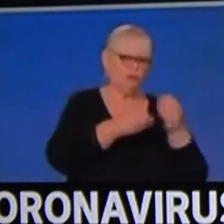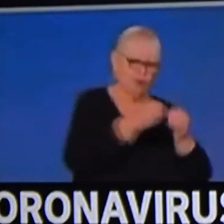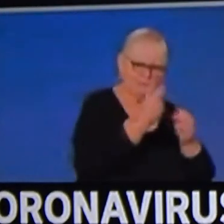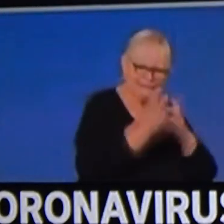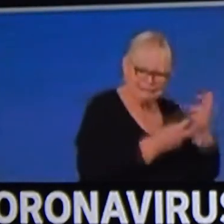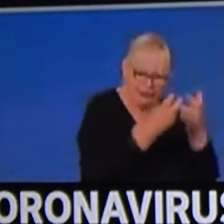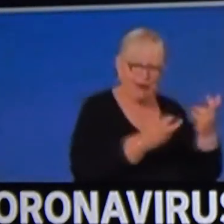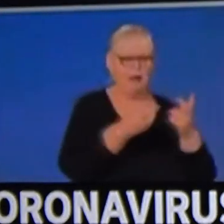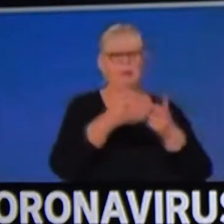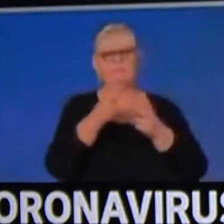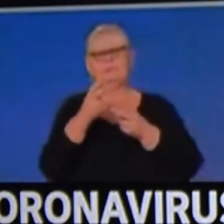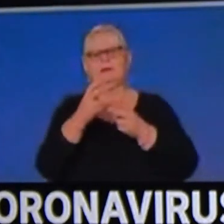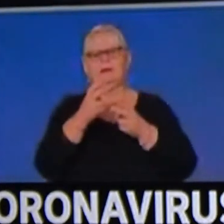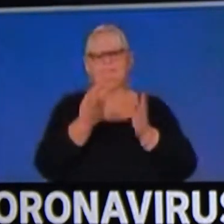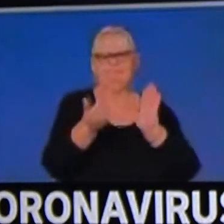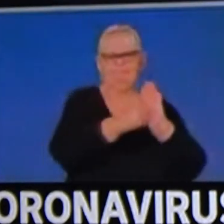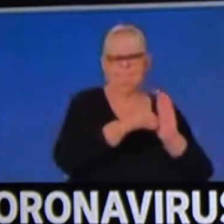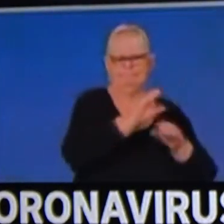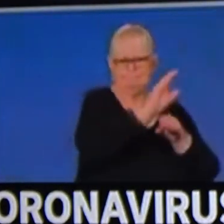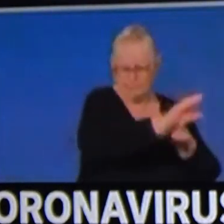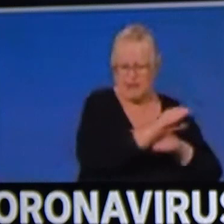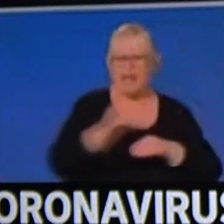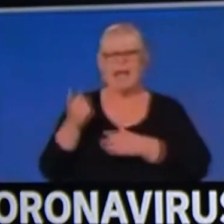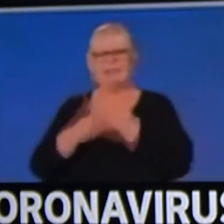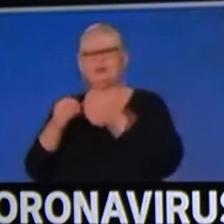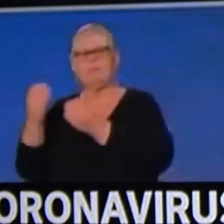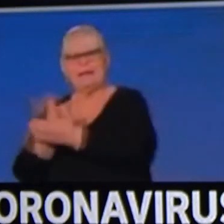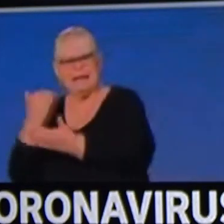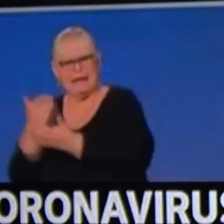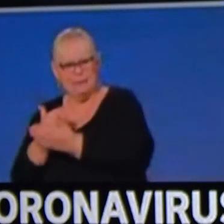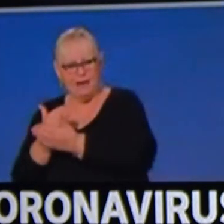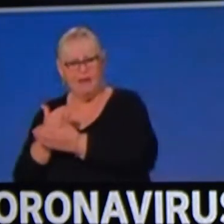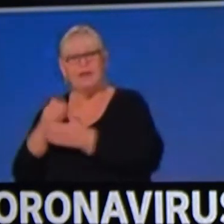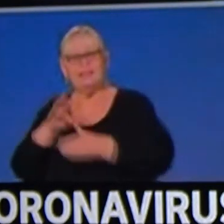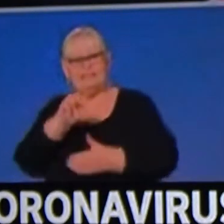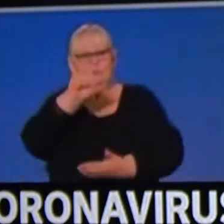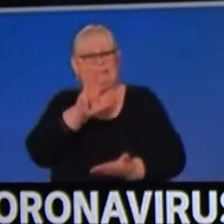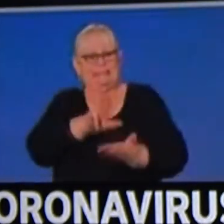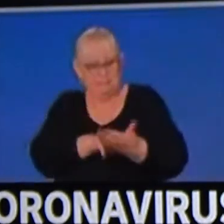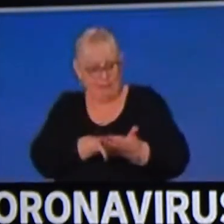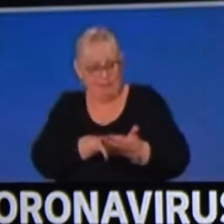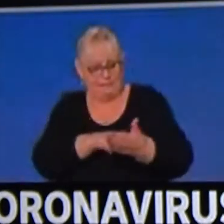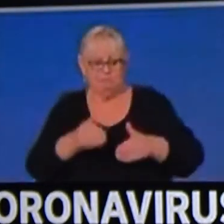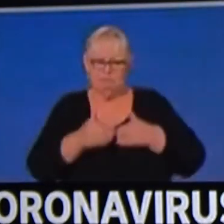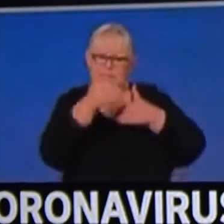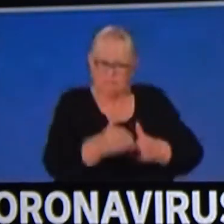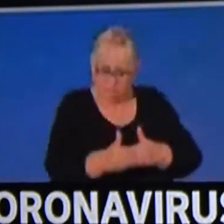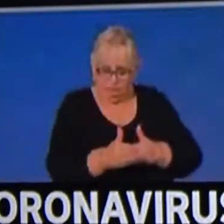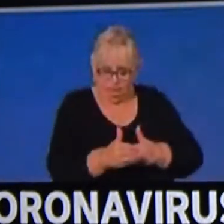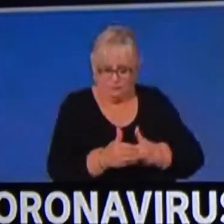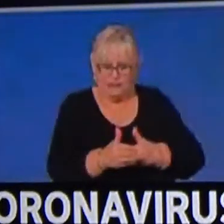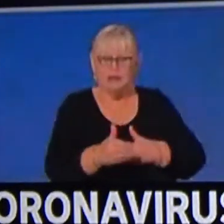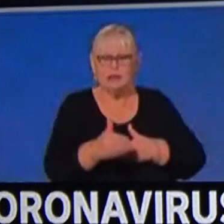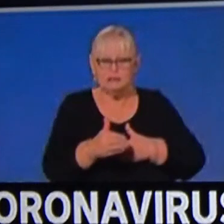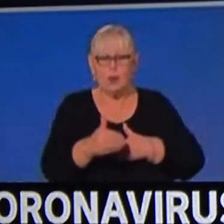with the Job Seeker supplement and Job Keeper. They run for those 6 months periods. We have bought that time to